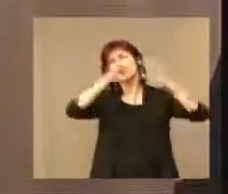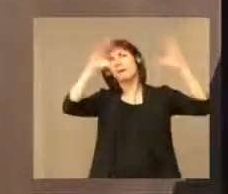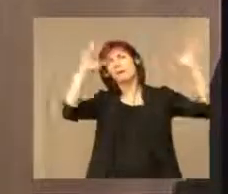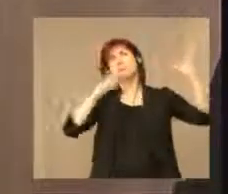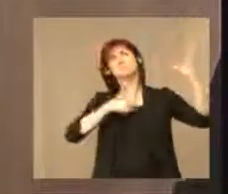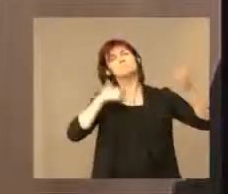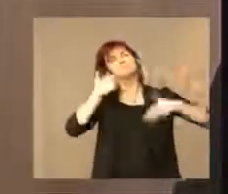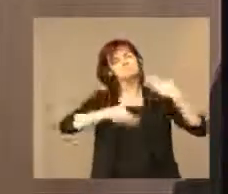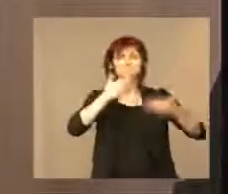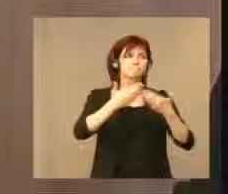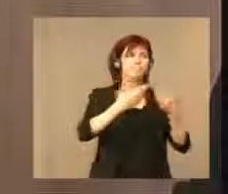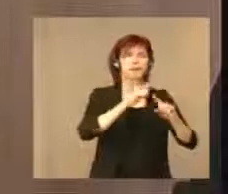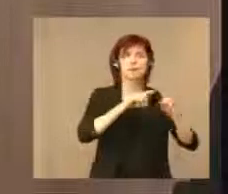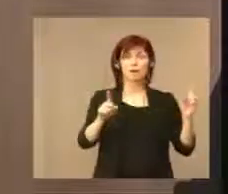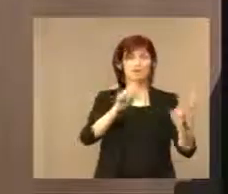But you go to the community